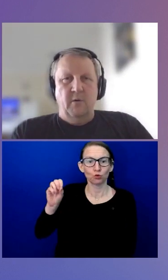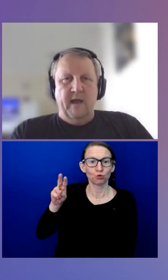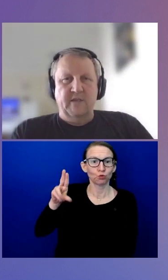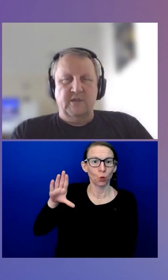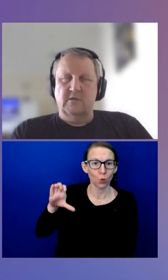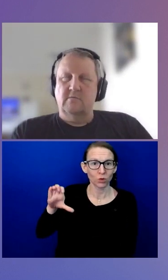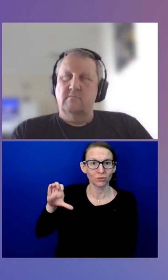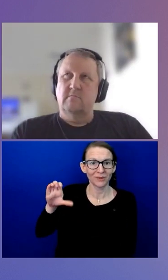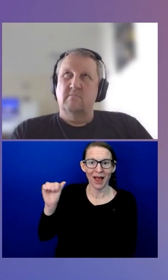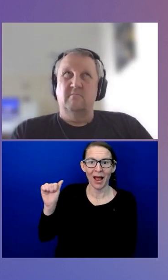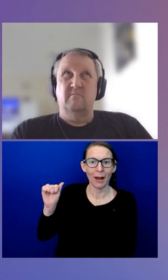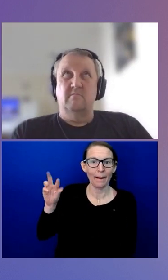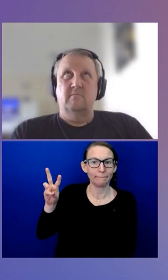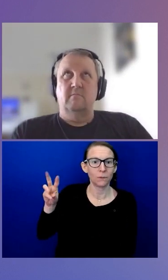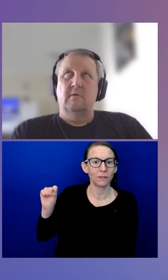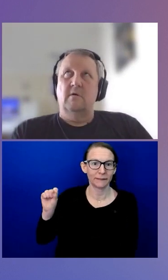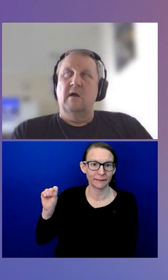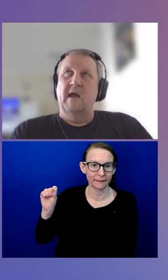AWS